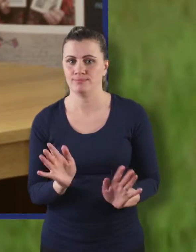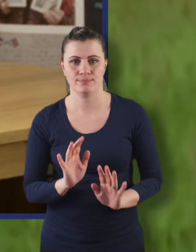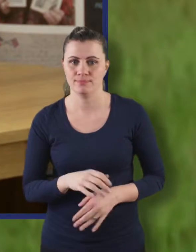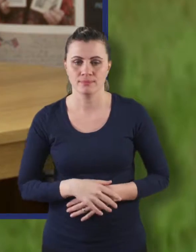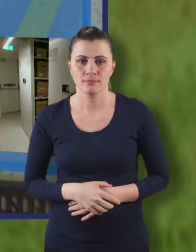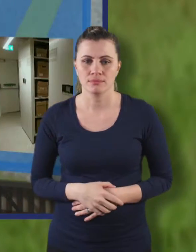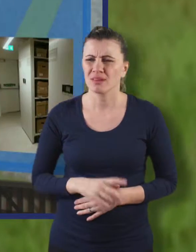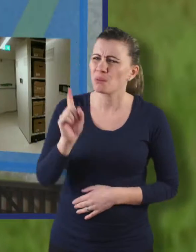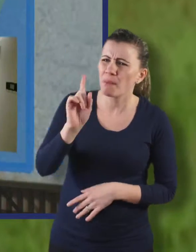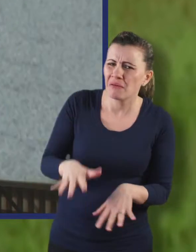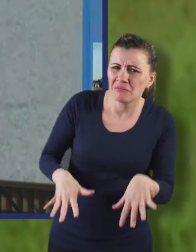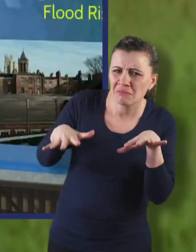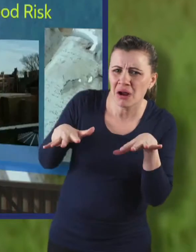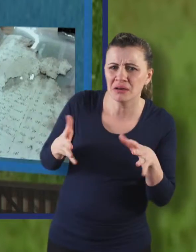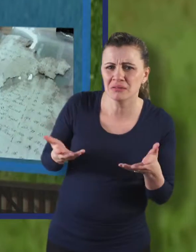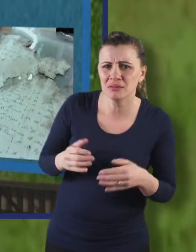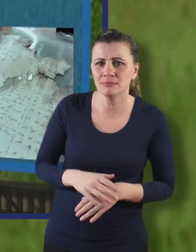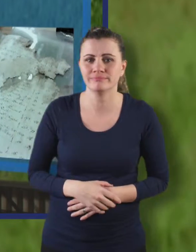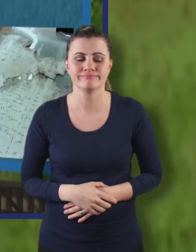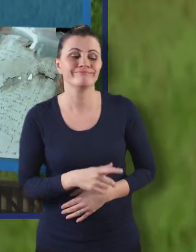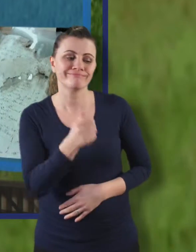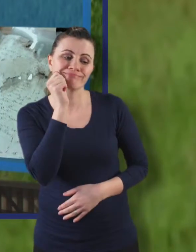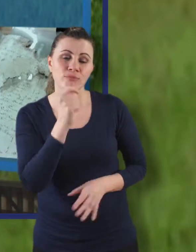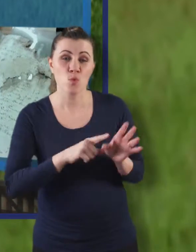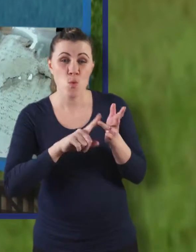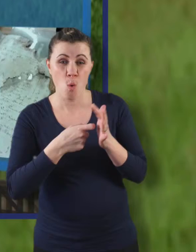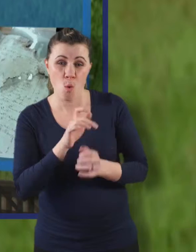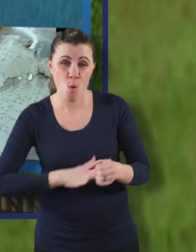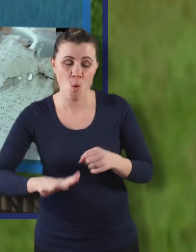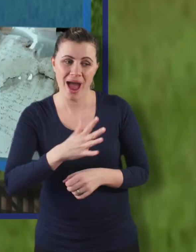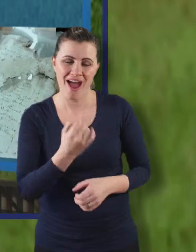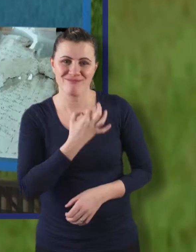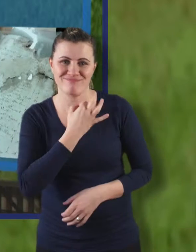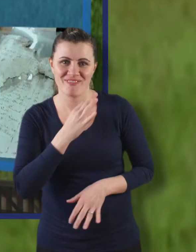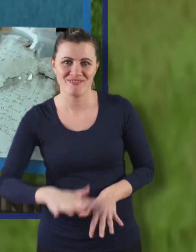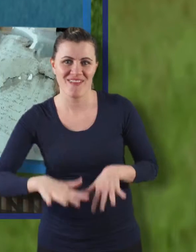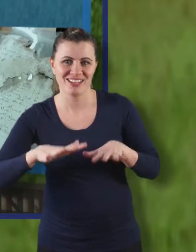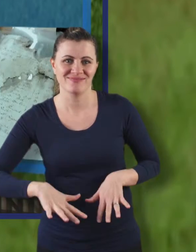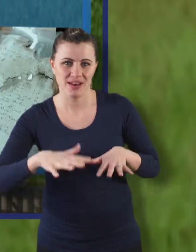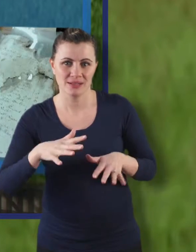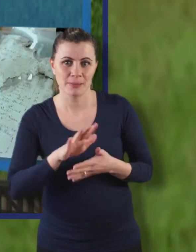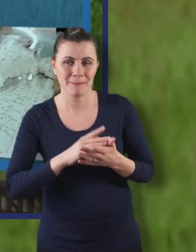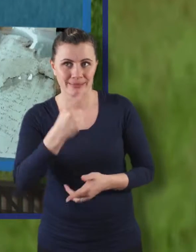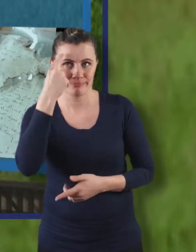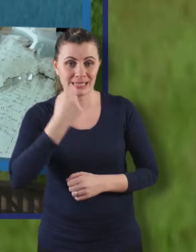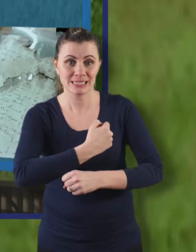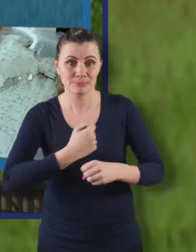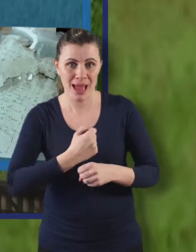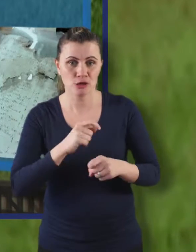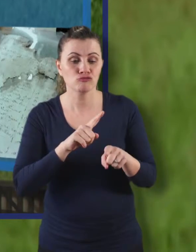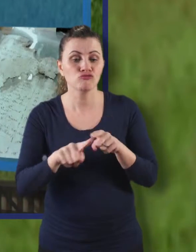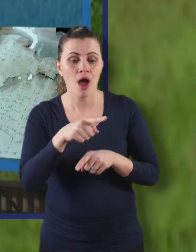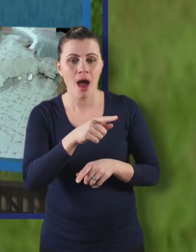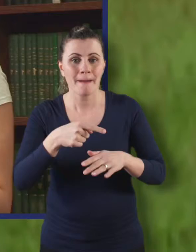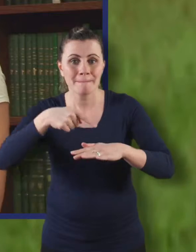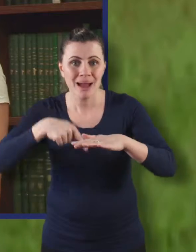Flood? York is a city that's prone to flooding, so please be aware of this when you're creating your space. So try to avoid